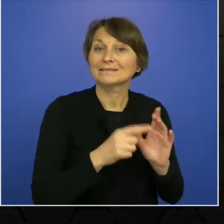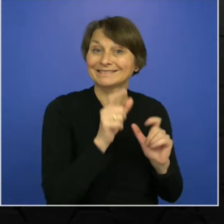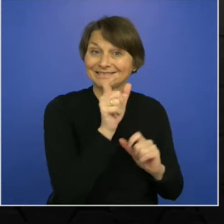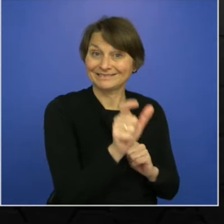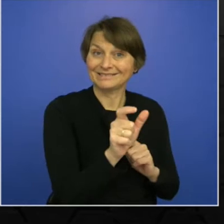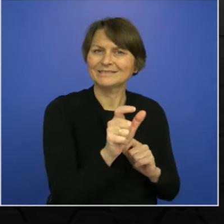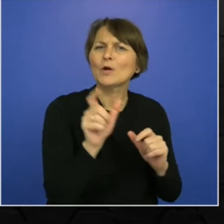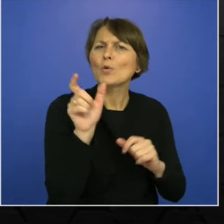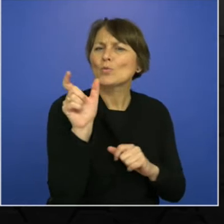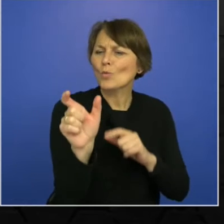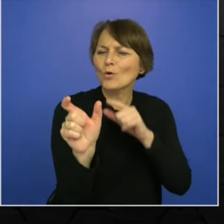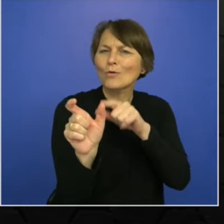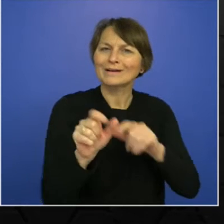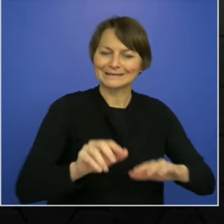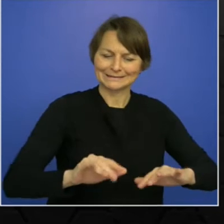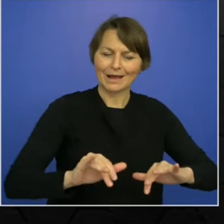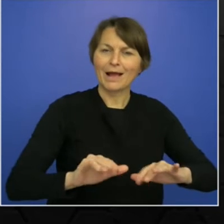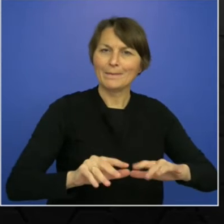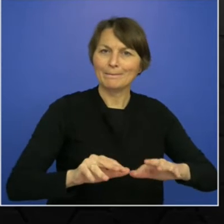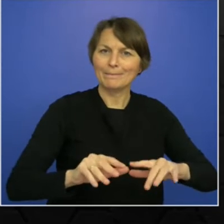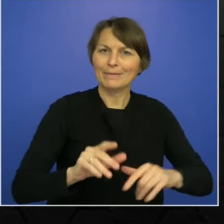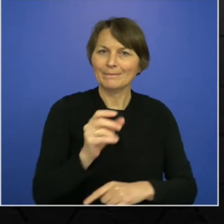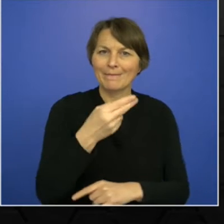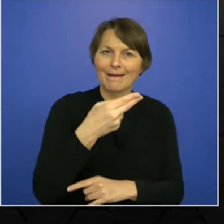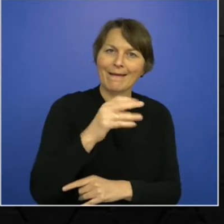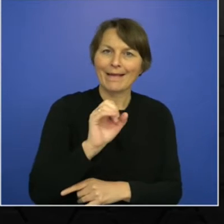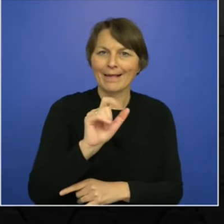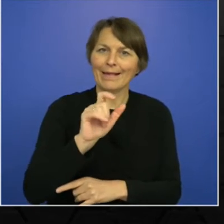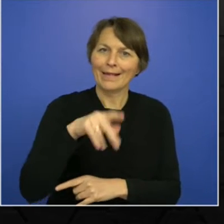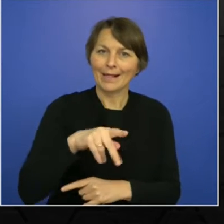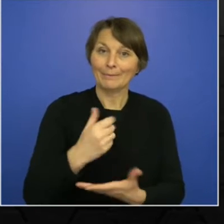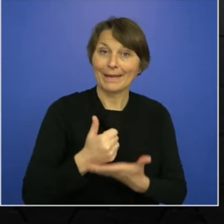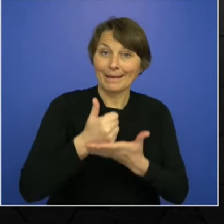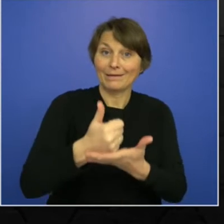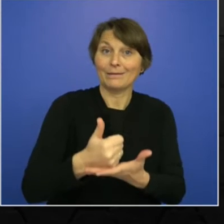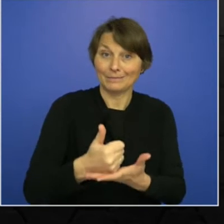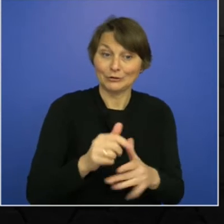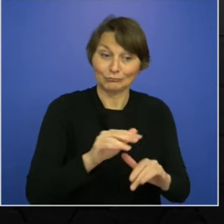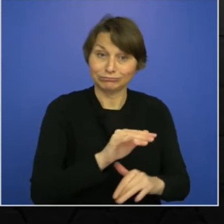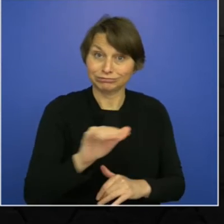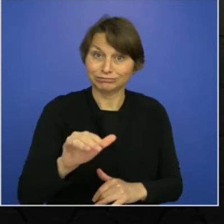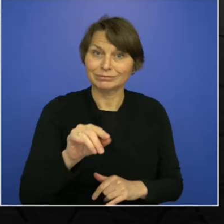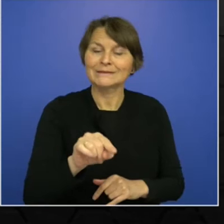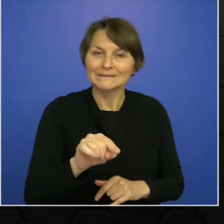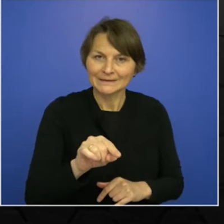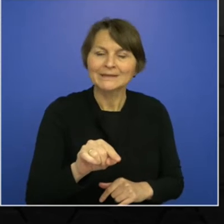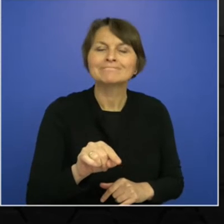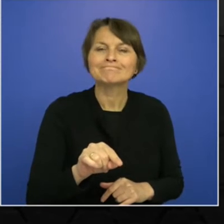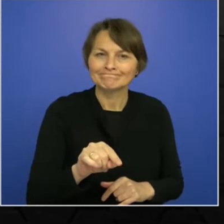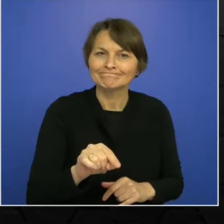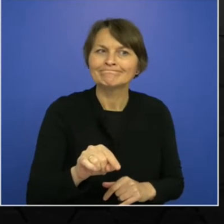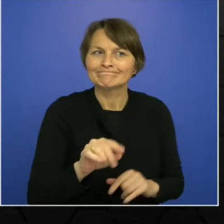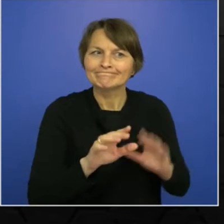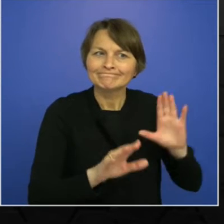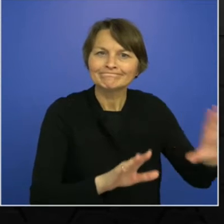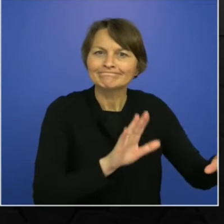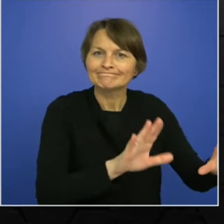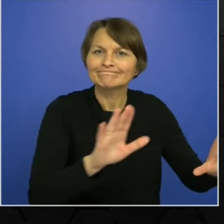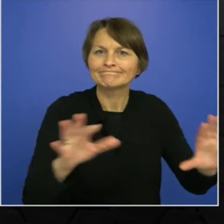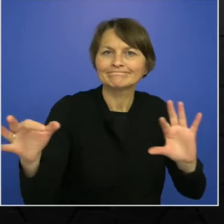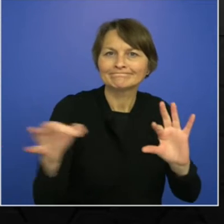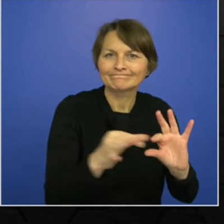When you type the word help in the web chat, you can see some words that you can use when you communicate with the bot. So